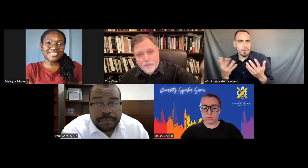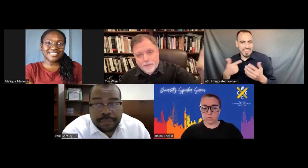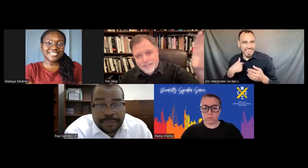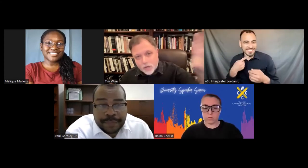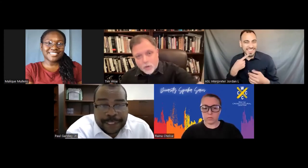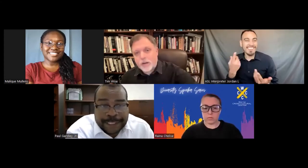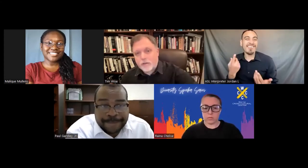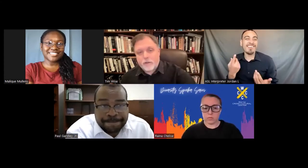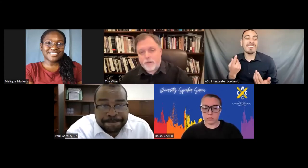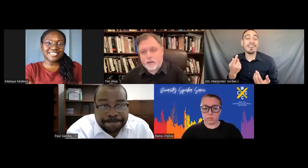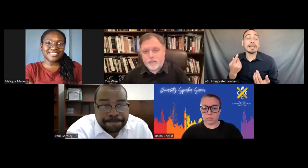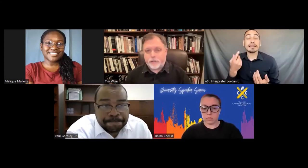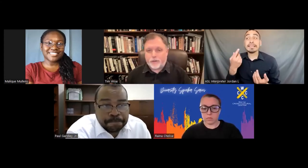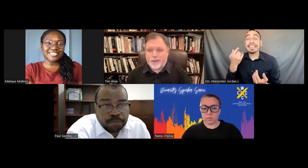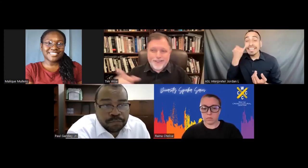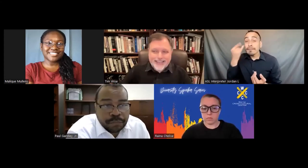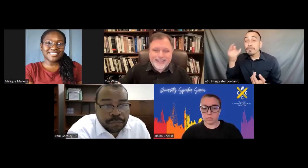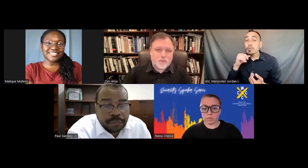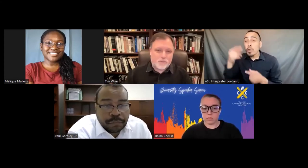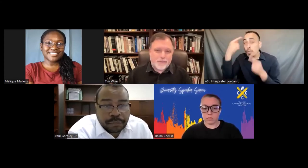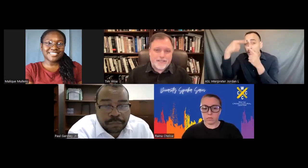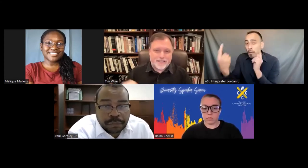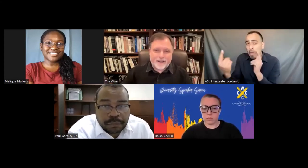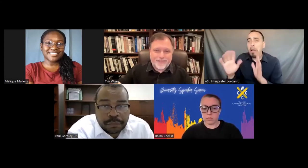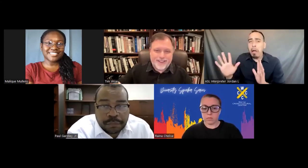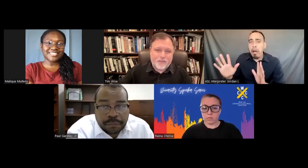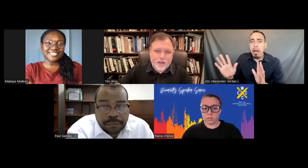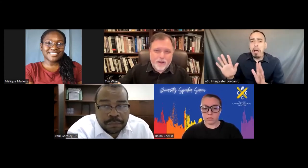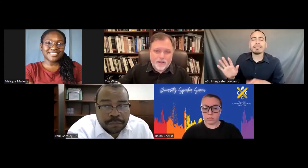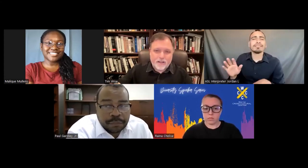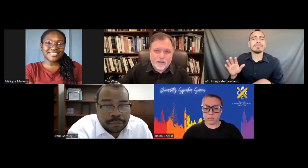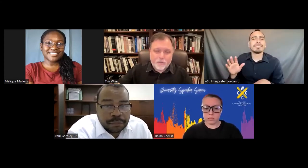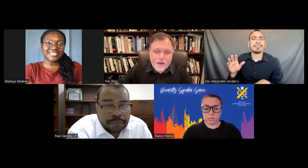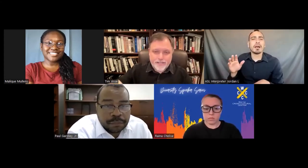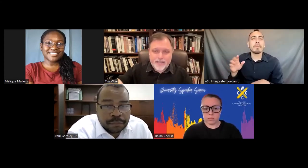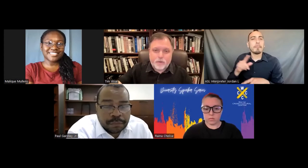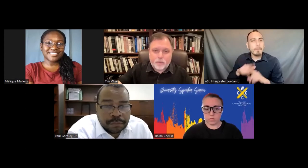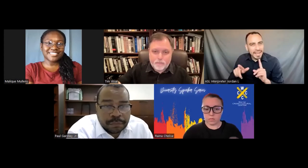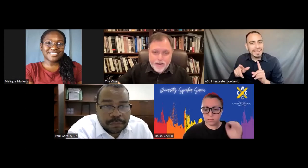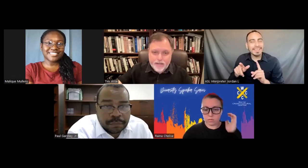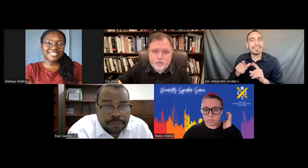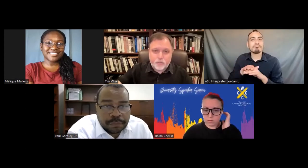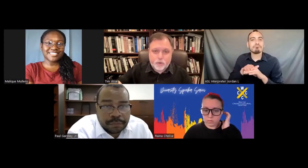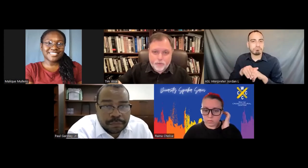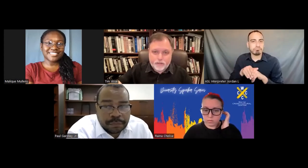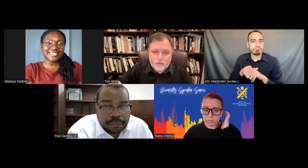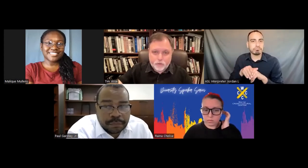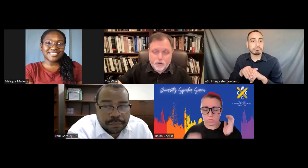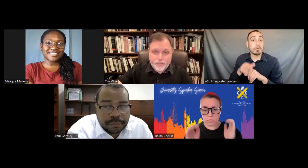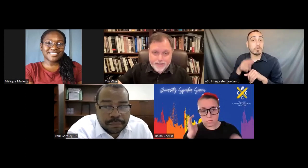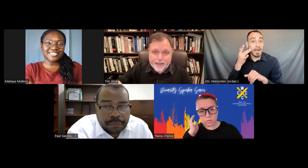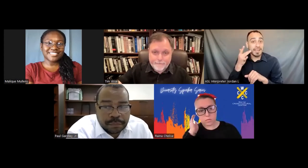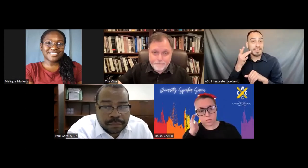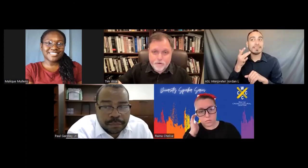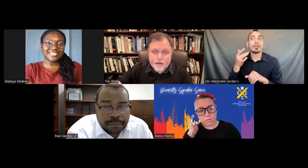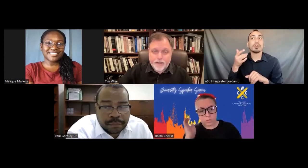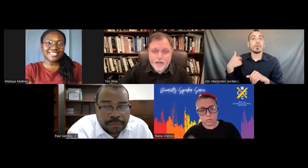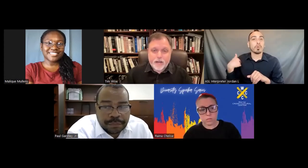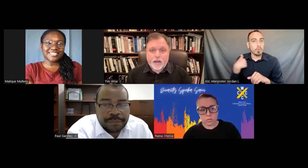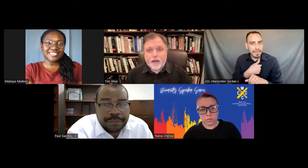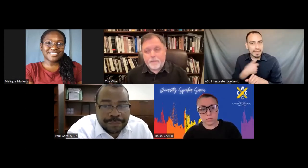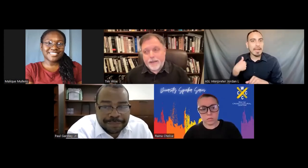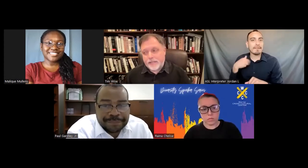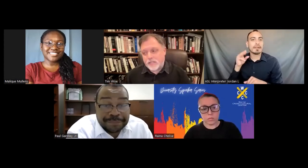even people that don't agree with me on things will go, yeah, that's sort of messed up. You know, we ought to say what we mean and do what we say,